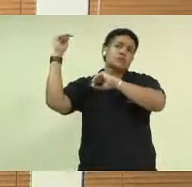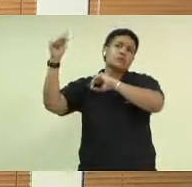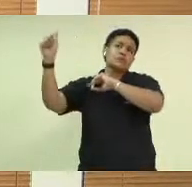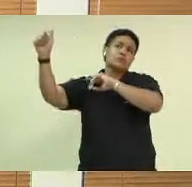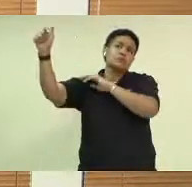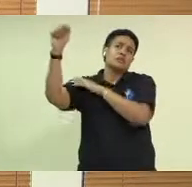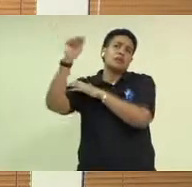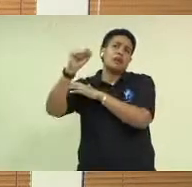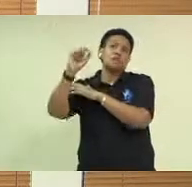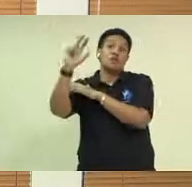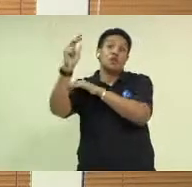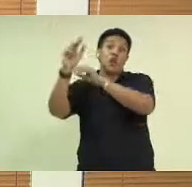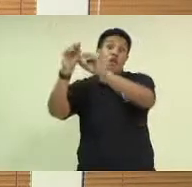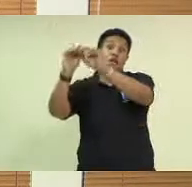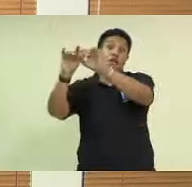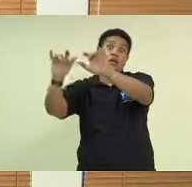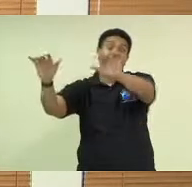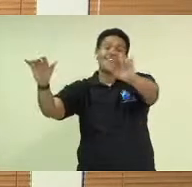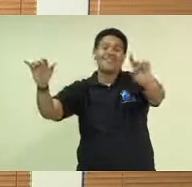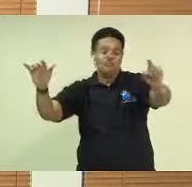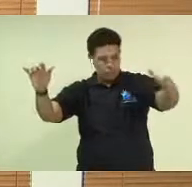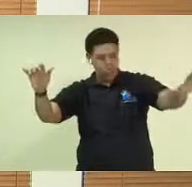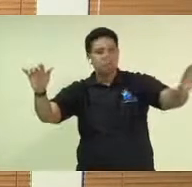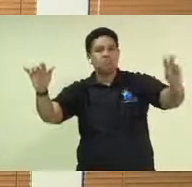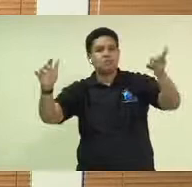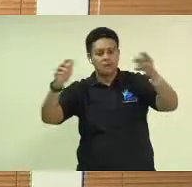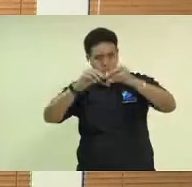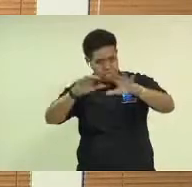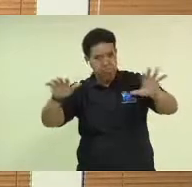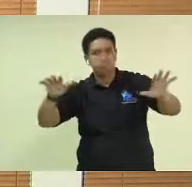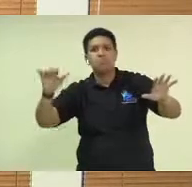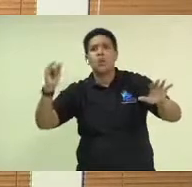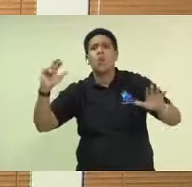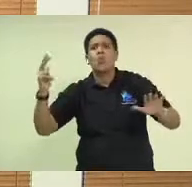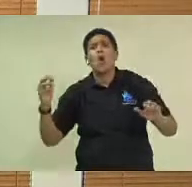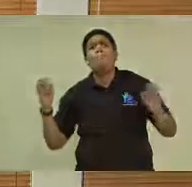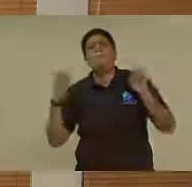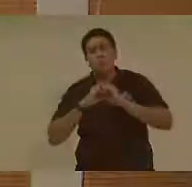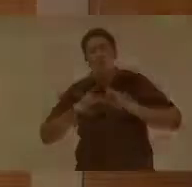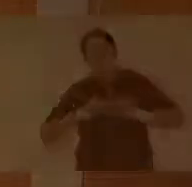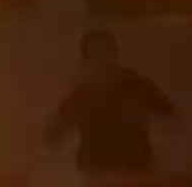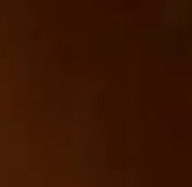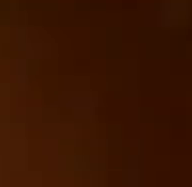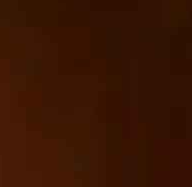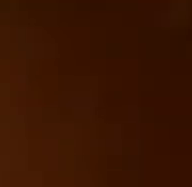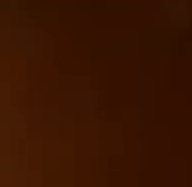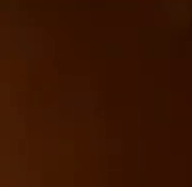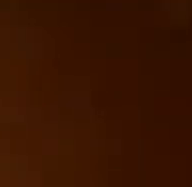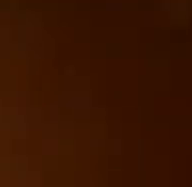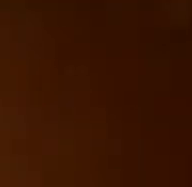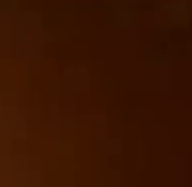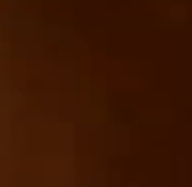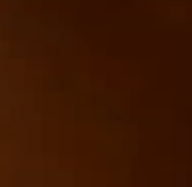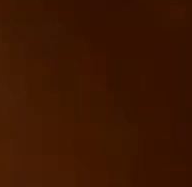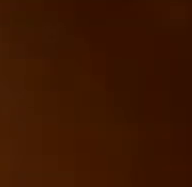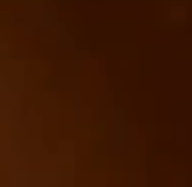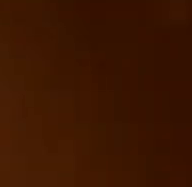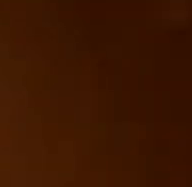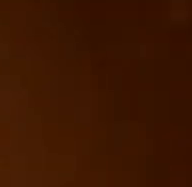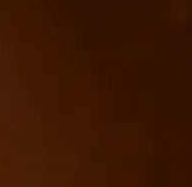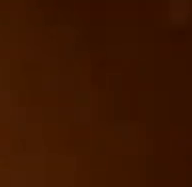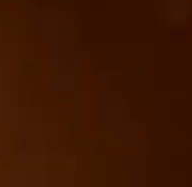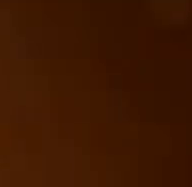may be a third wave. As you had just alluded to the fact that we have challenges at Cornwall in particular, we